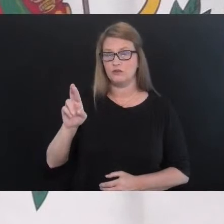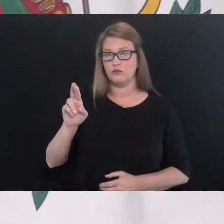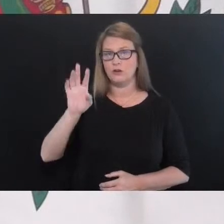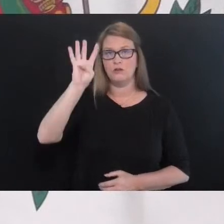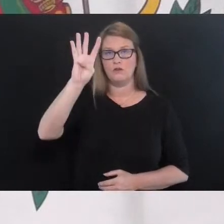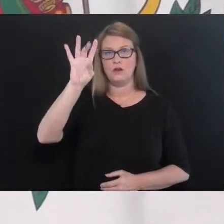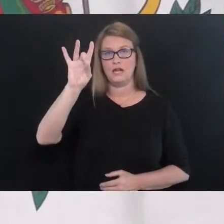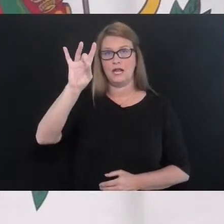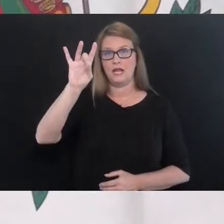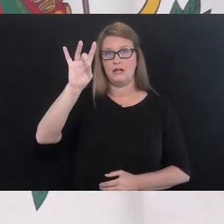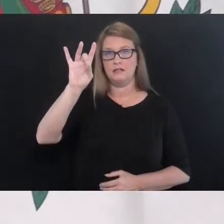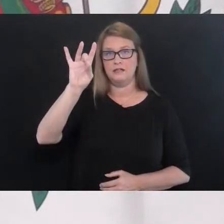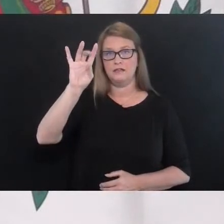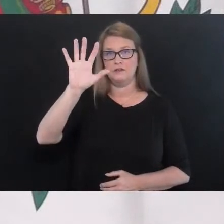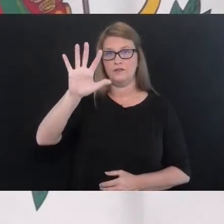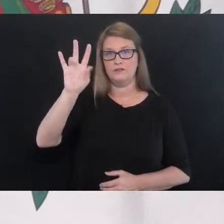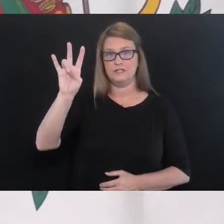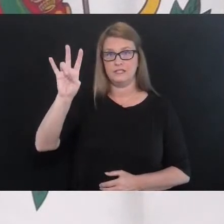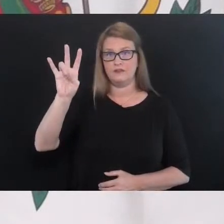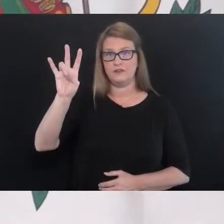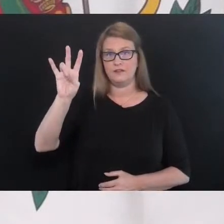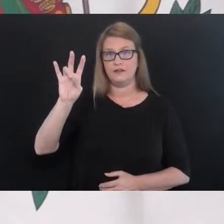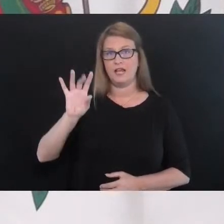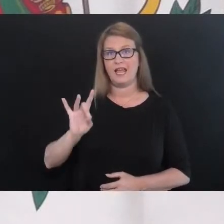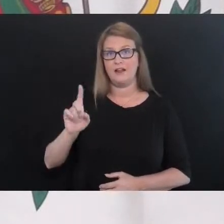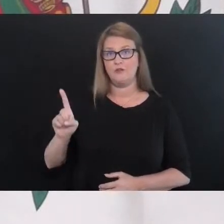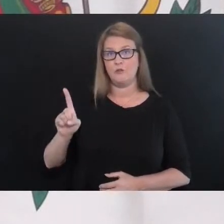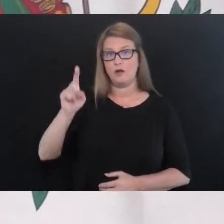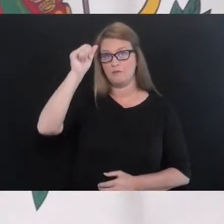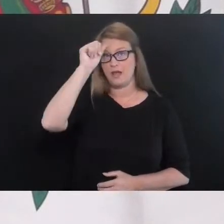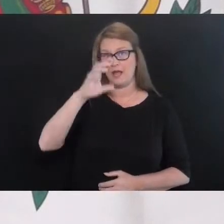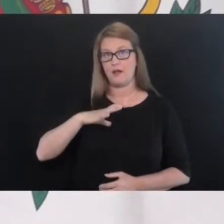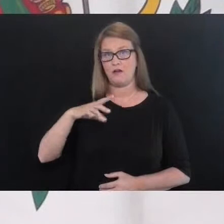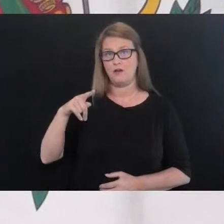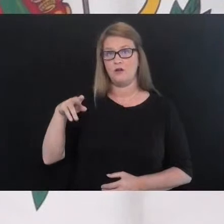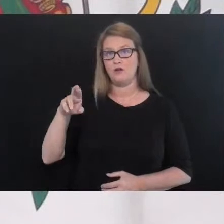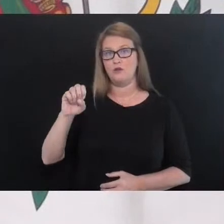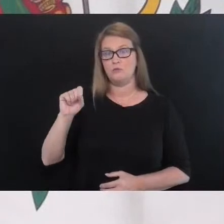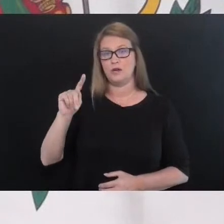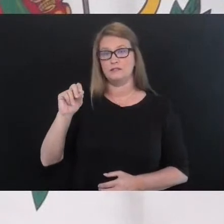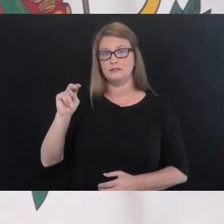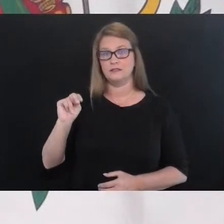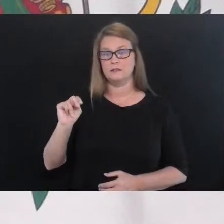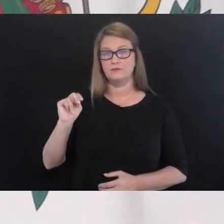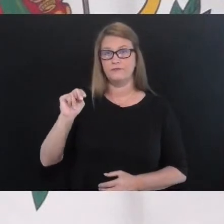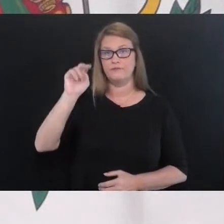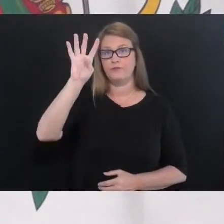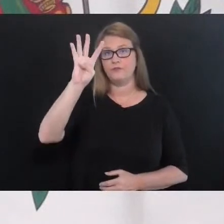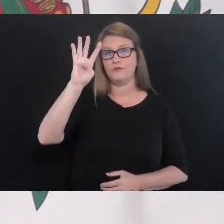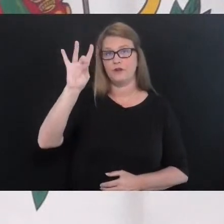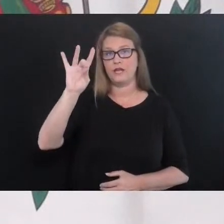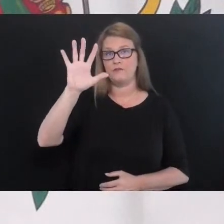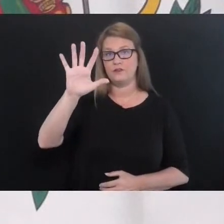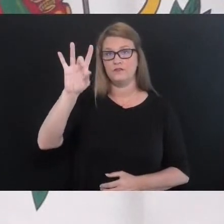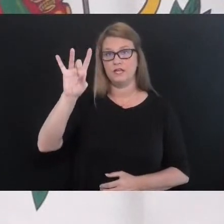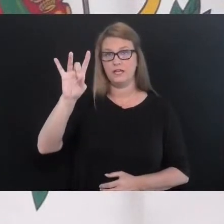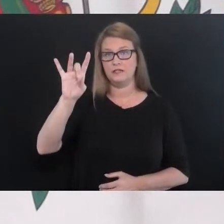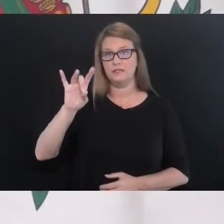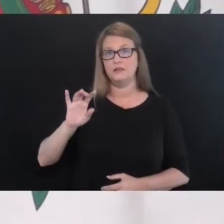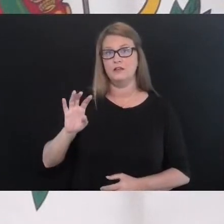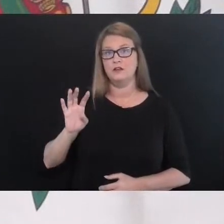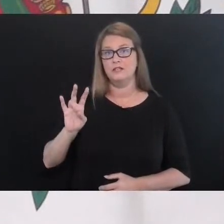The 4,857th death, an 81-year-old male from Preston County. The 4,858th death,